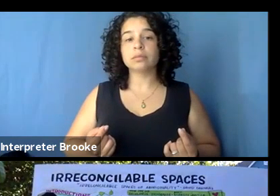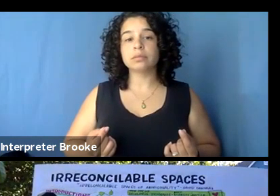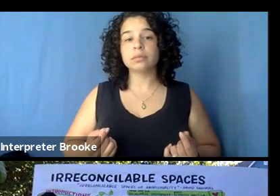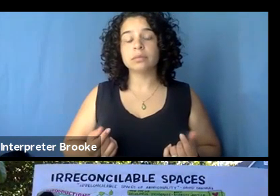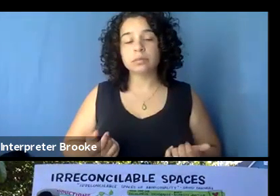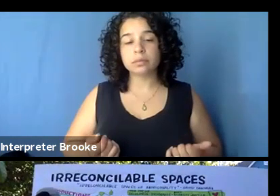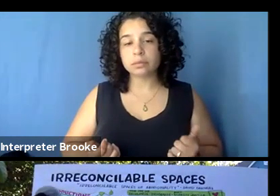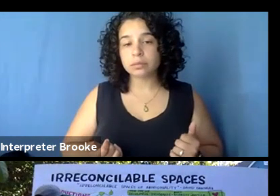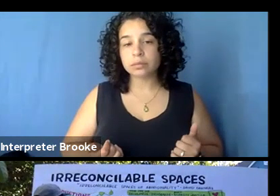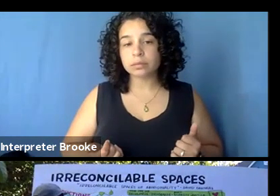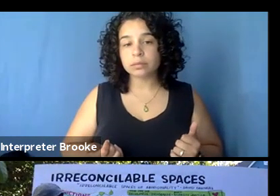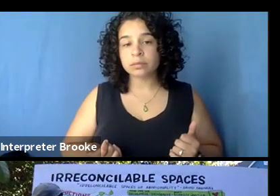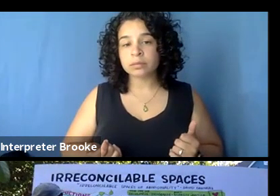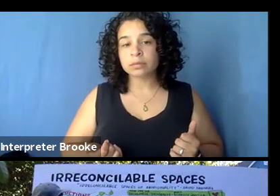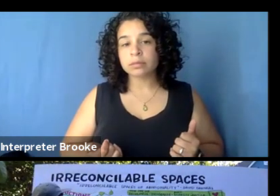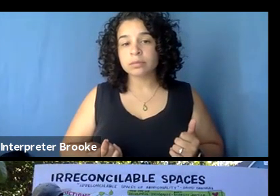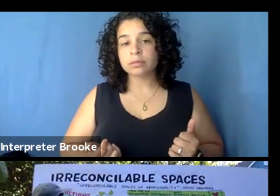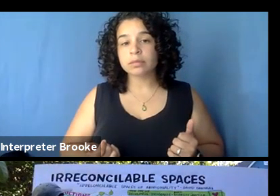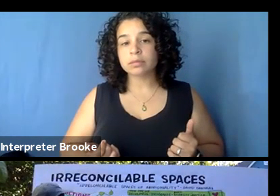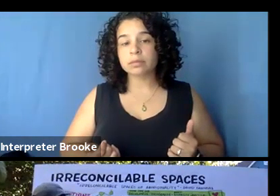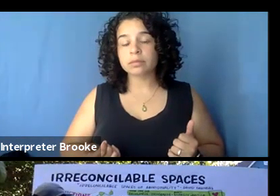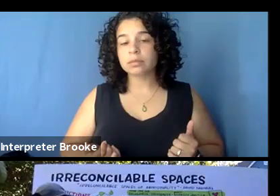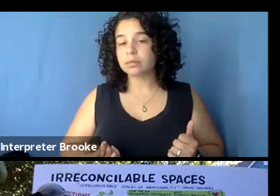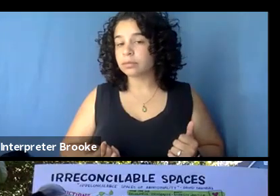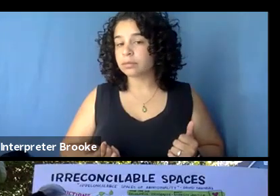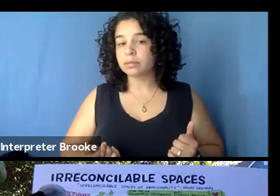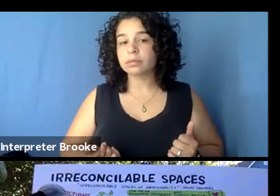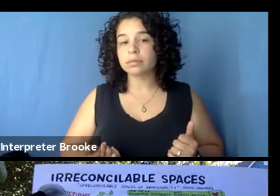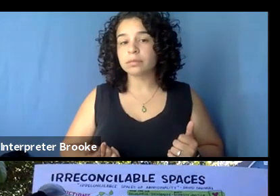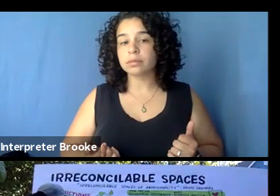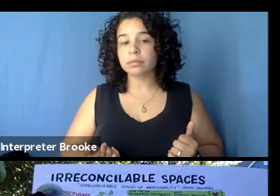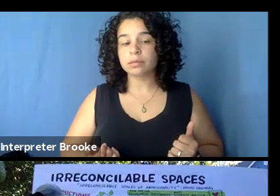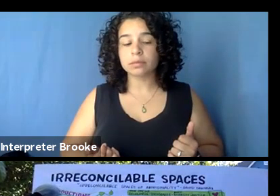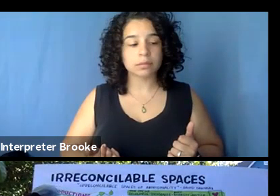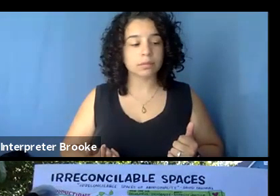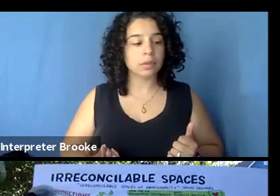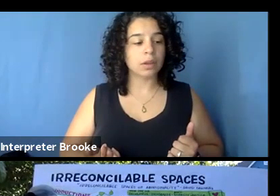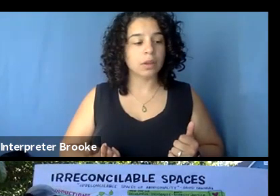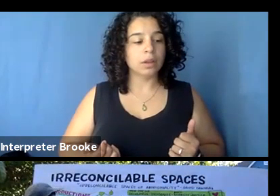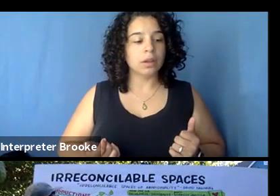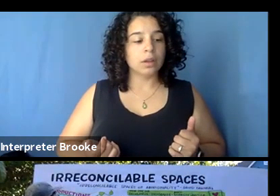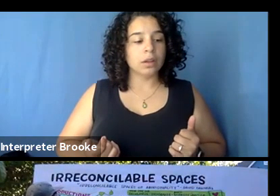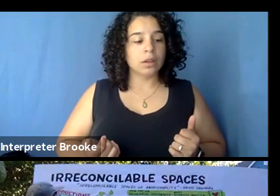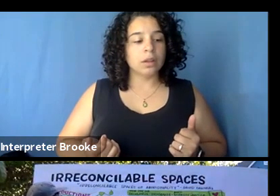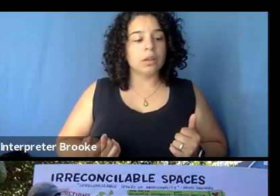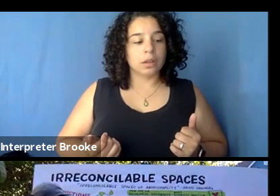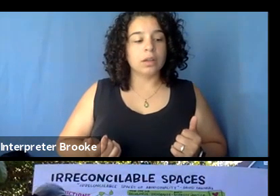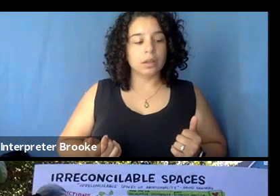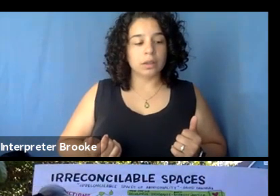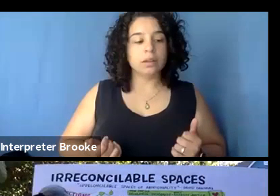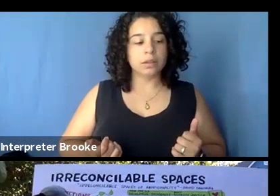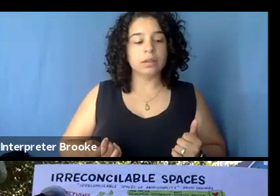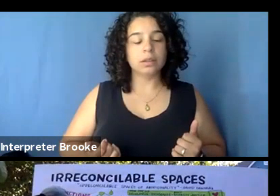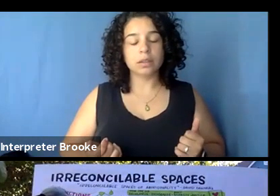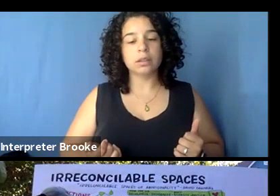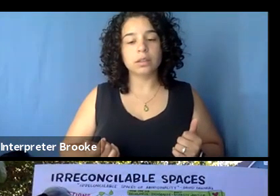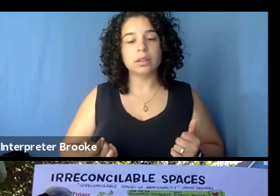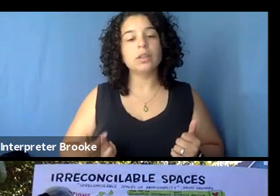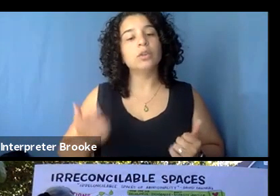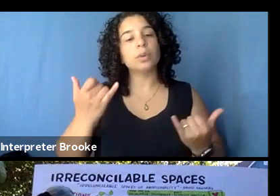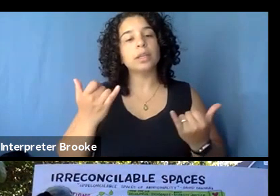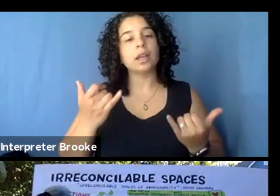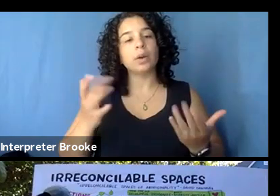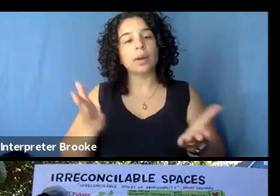but that's another one. A little voice memo tape. Through the medium of your choosing, we invite you